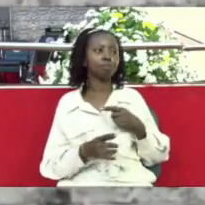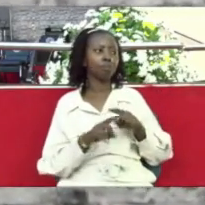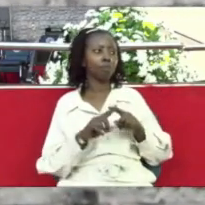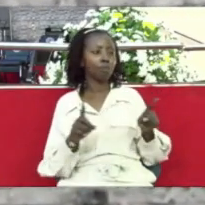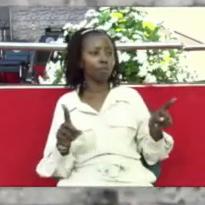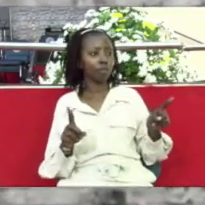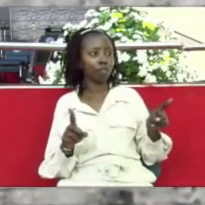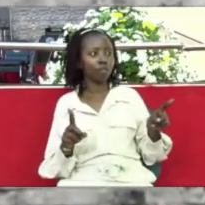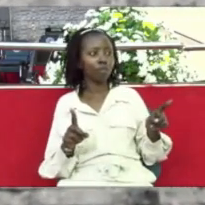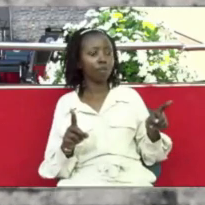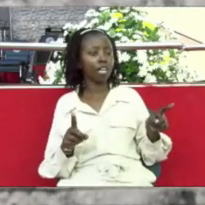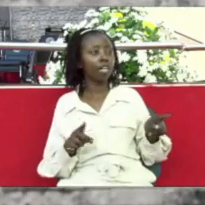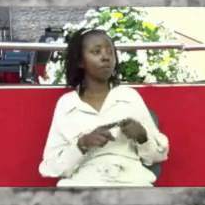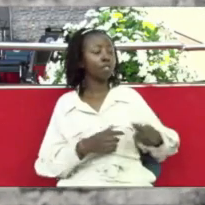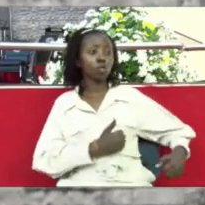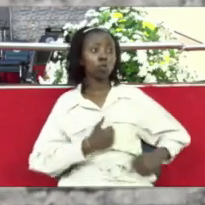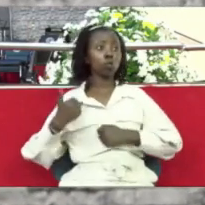And I was a soldier.